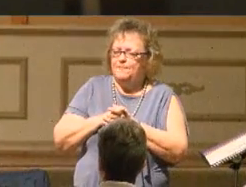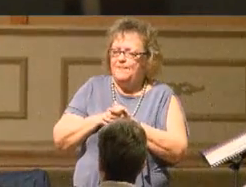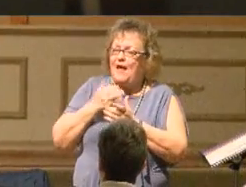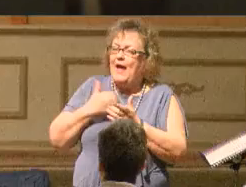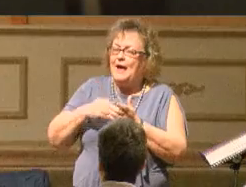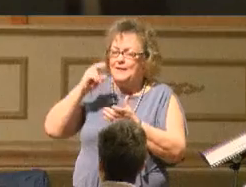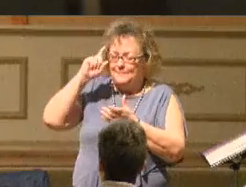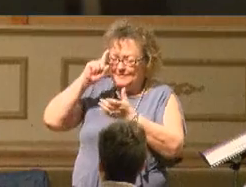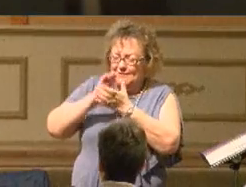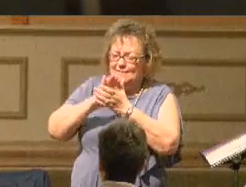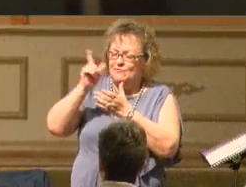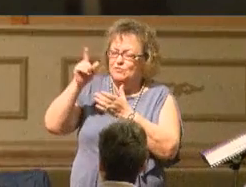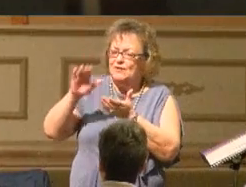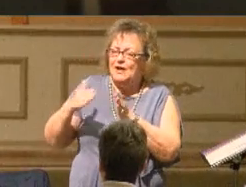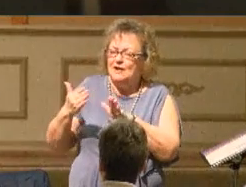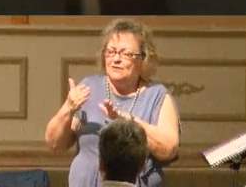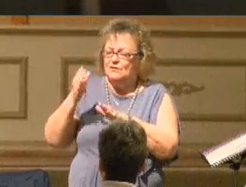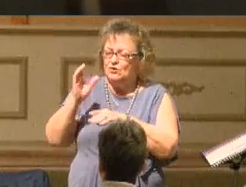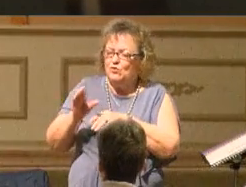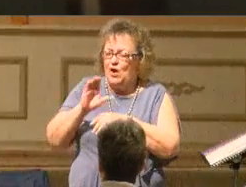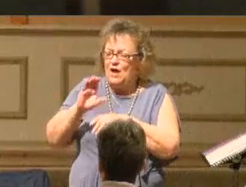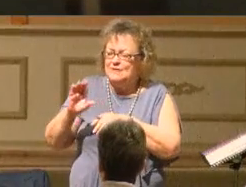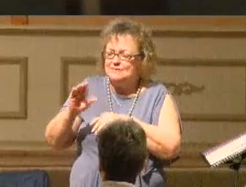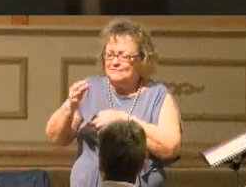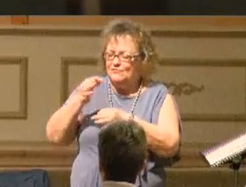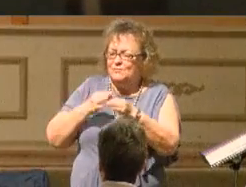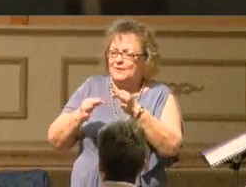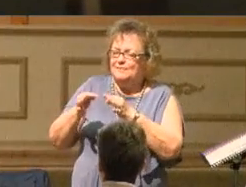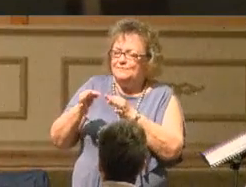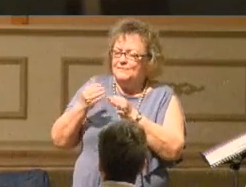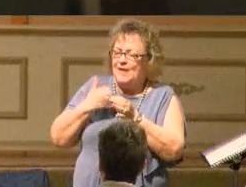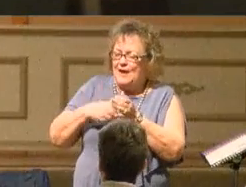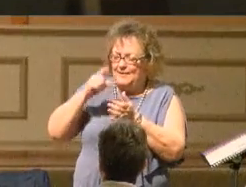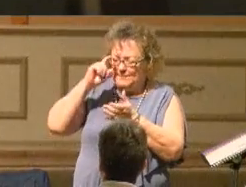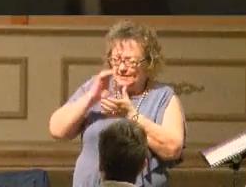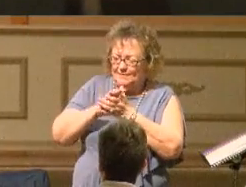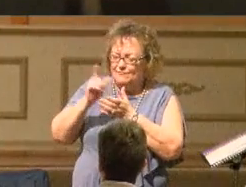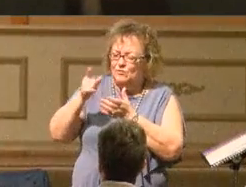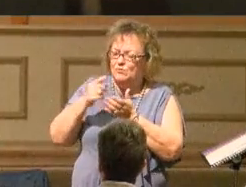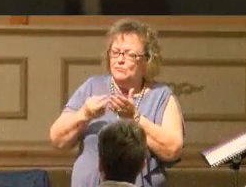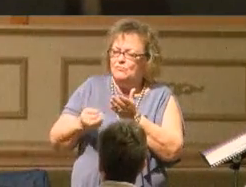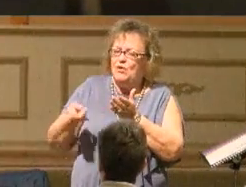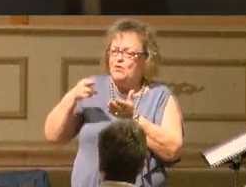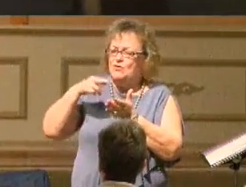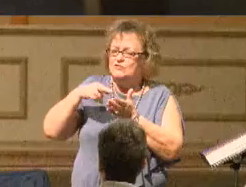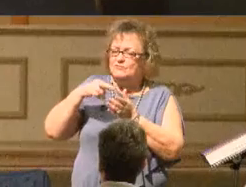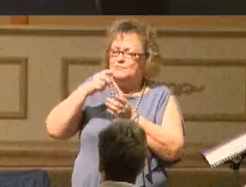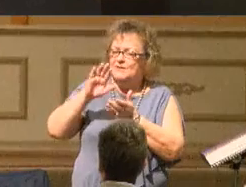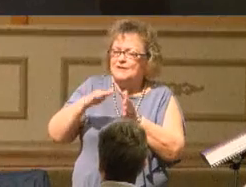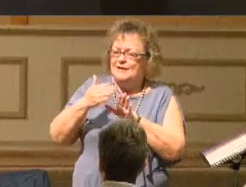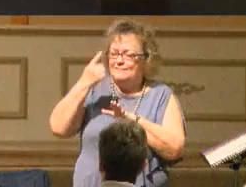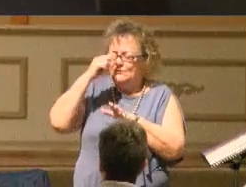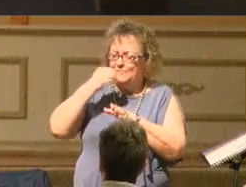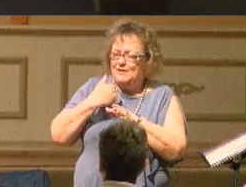I believe you died on the cross for me. I believe you rose from the dead for